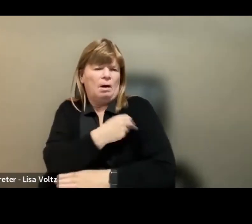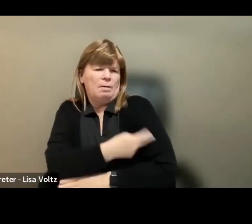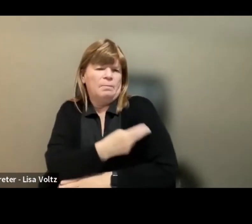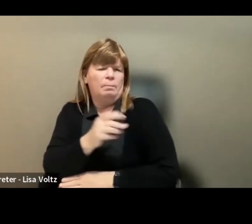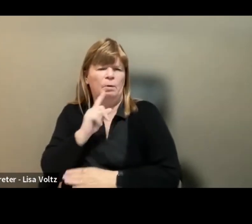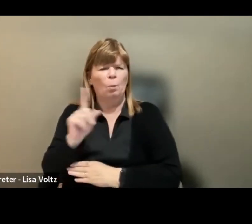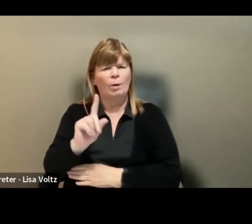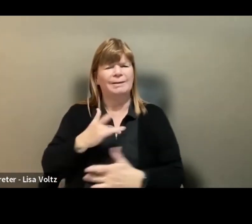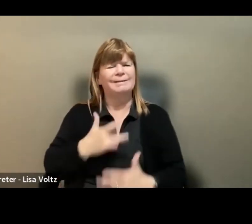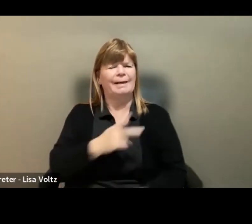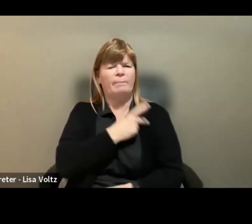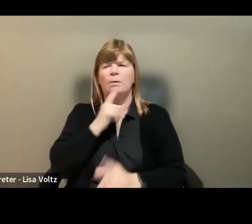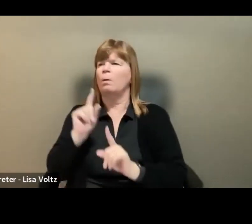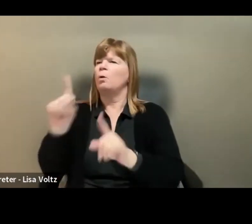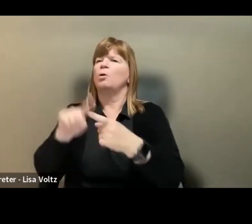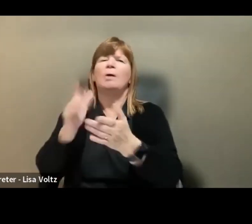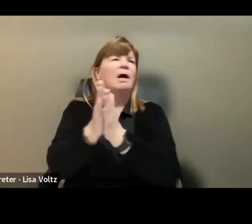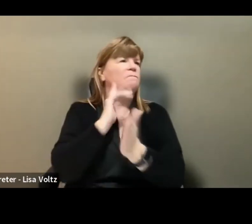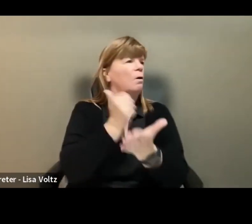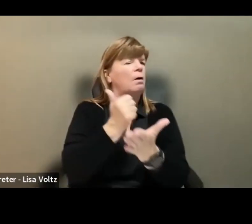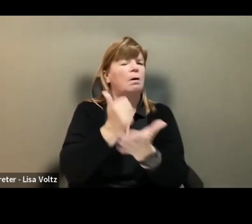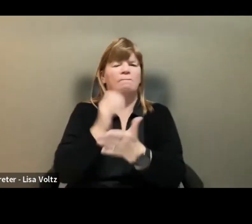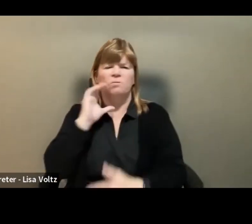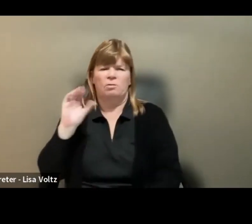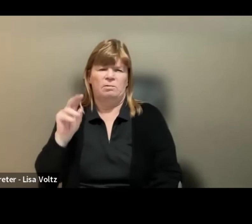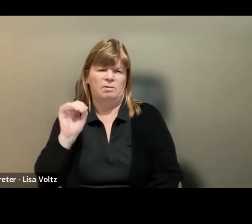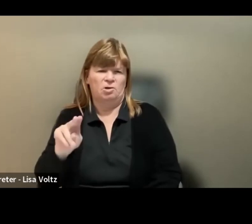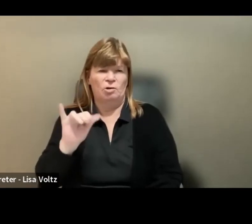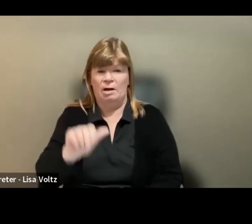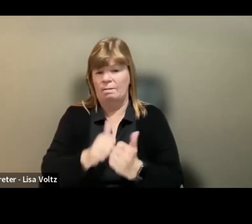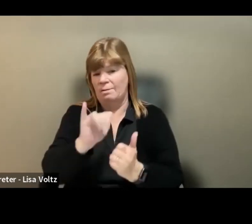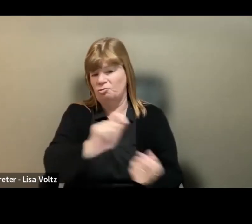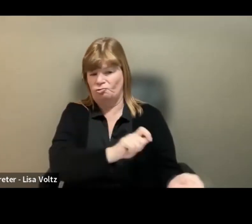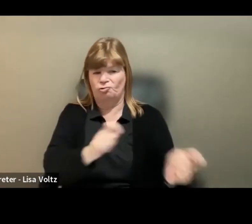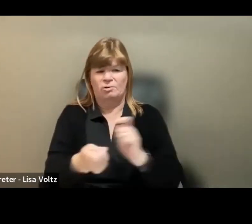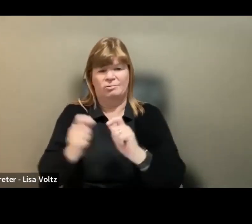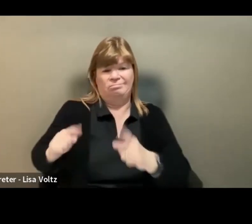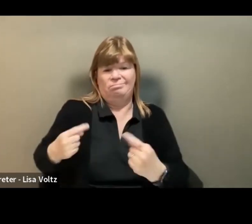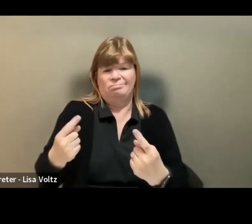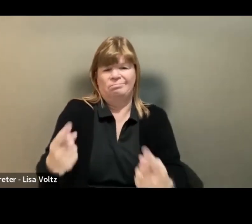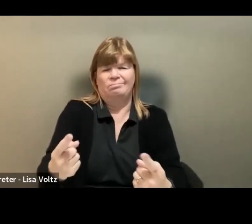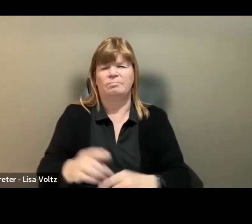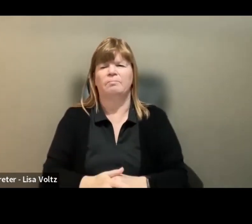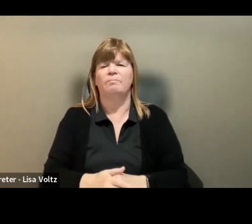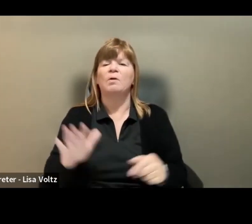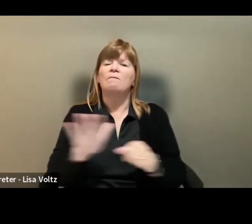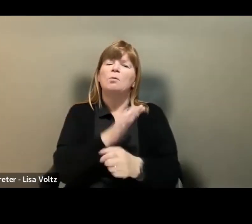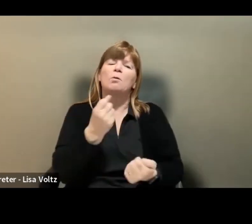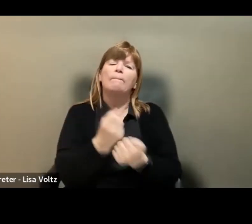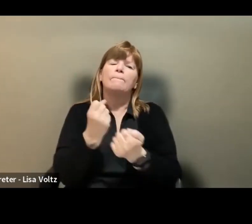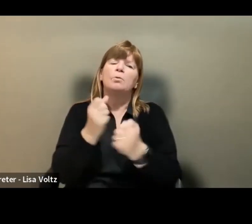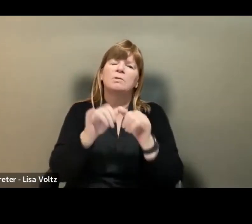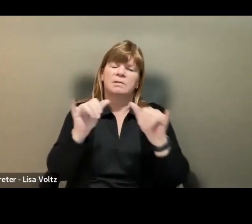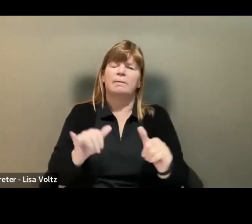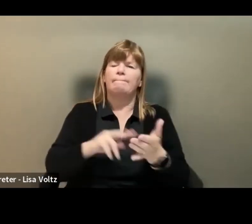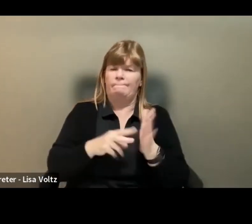patients are seeking care for concussion and how this is changing over time. So a fully supported system would make it